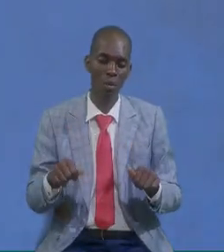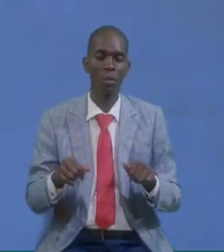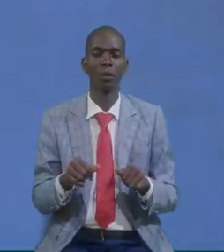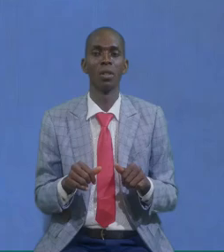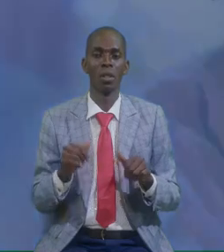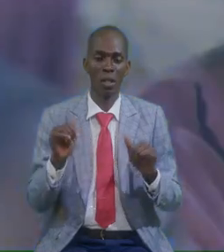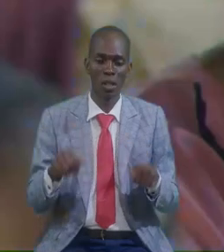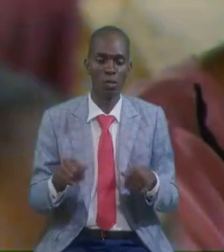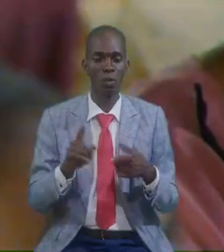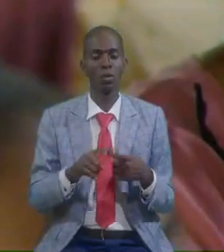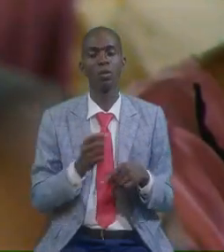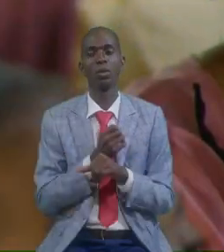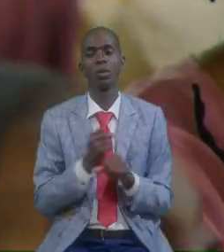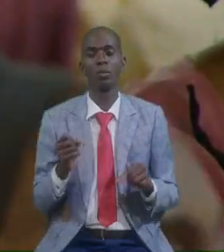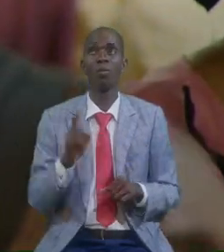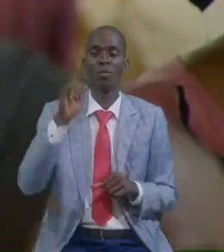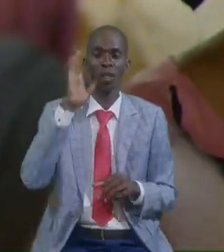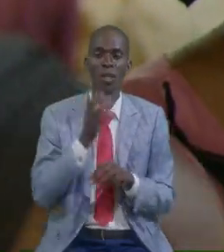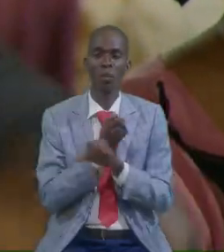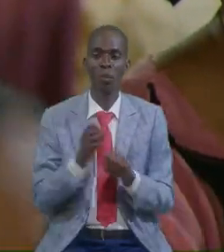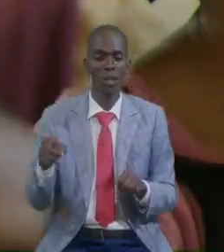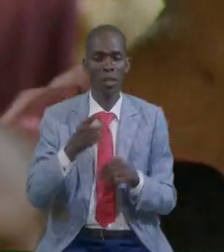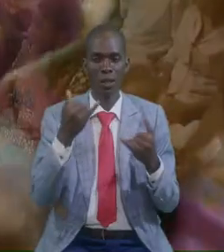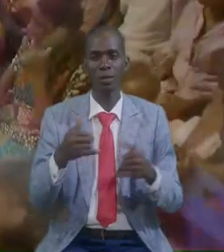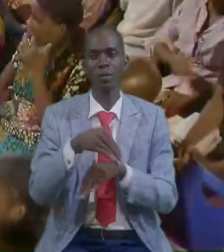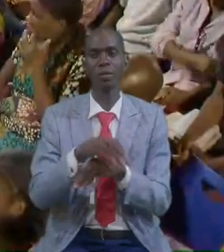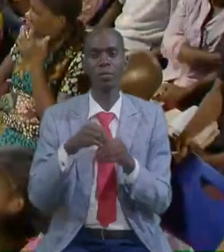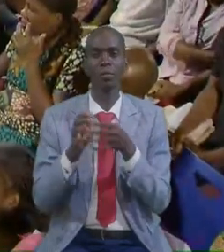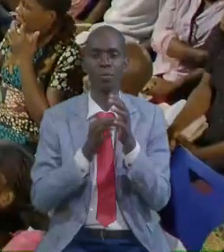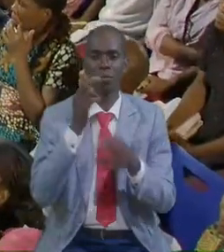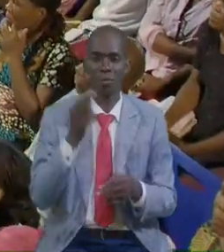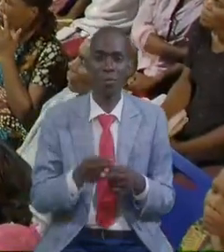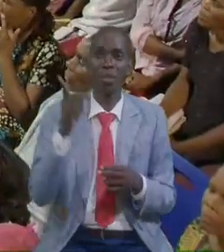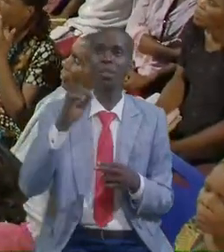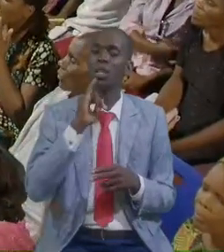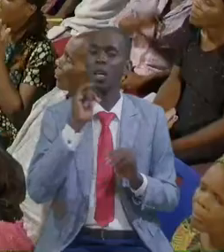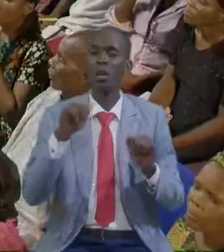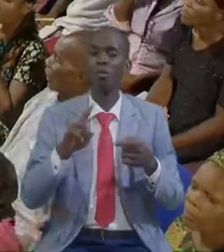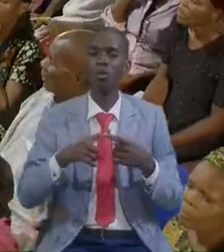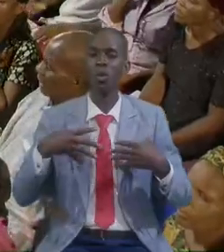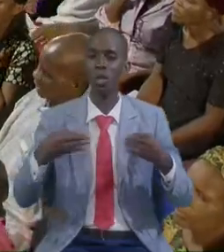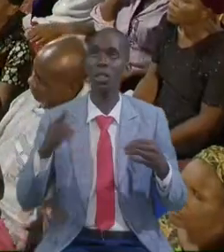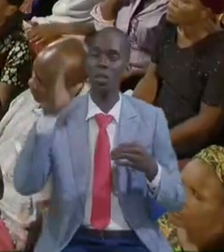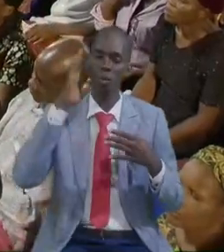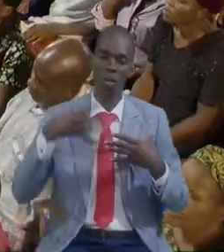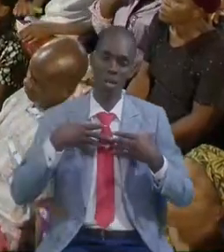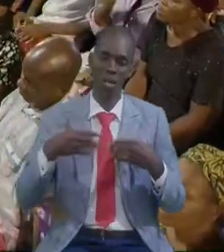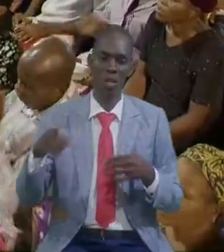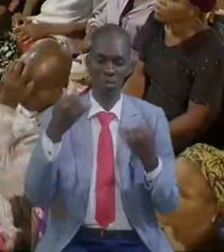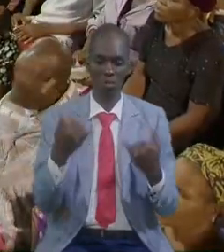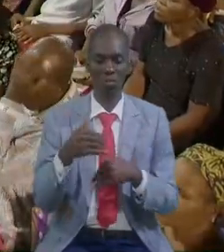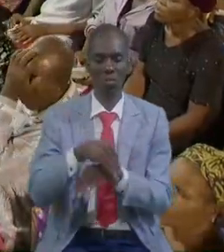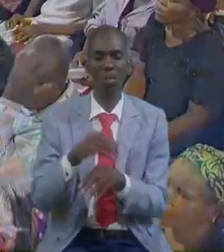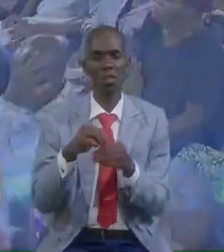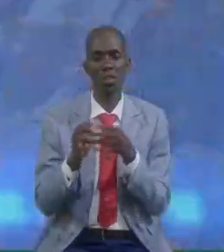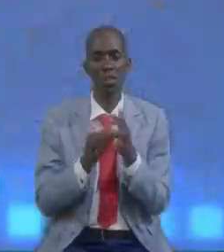able to save. He will save you tonight. And he's able to heal. He will heal you tonight. Able to deliver,